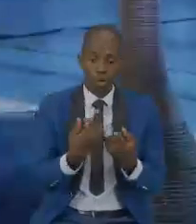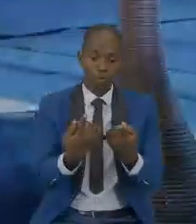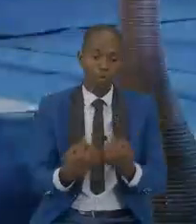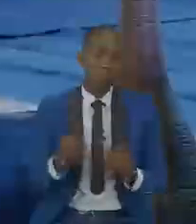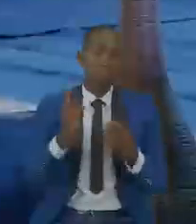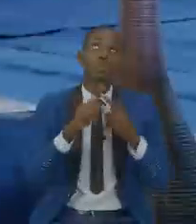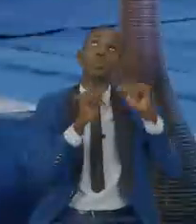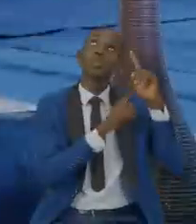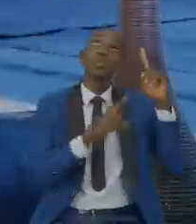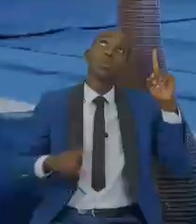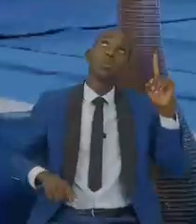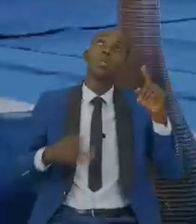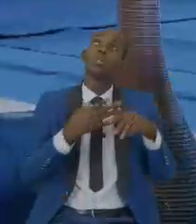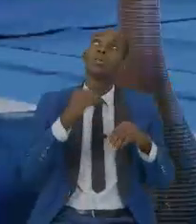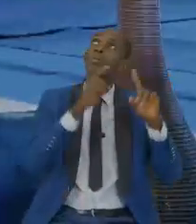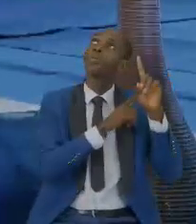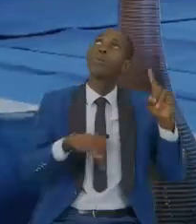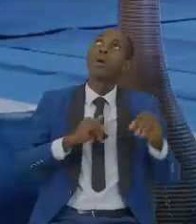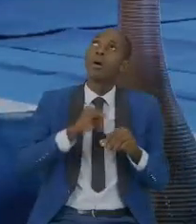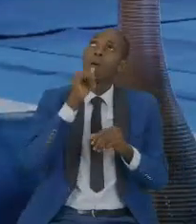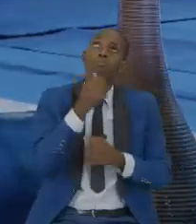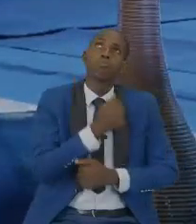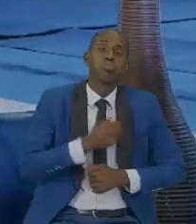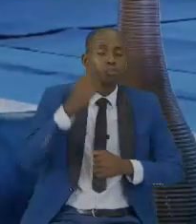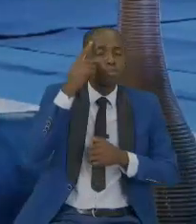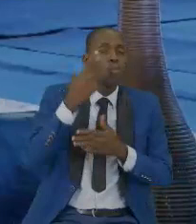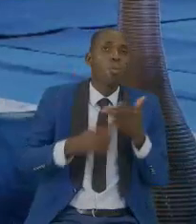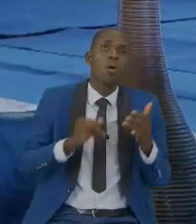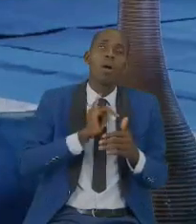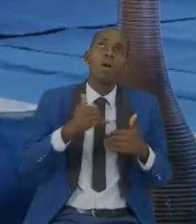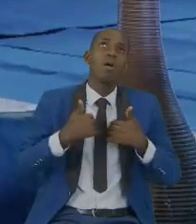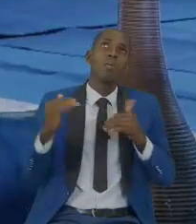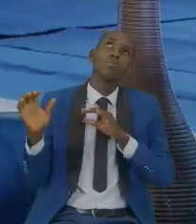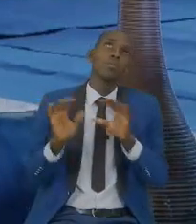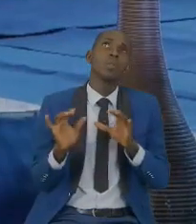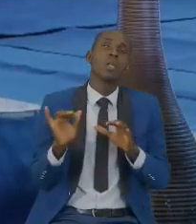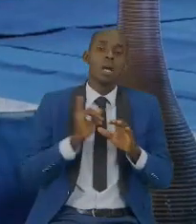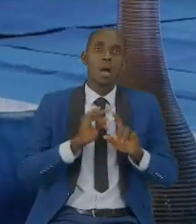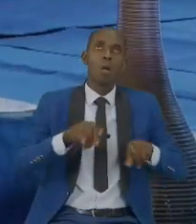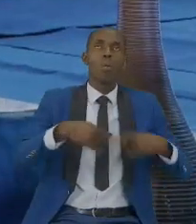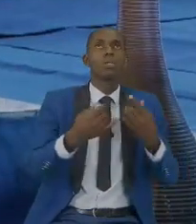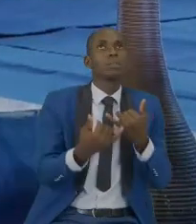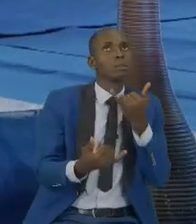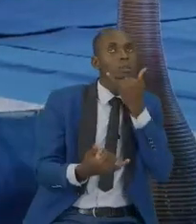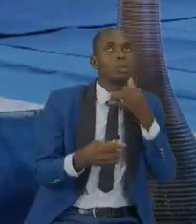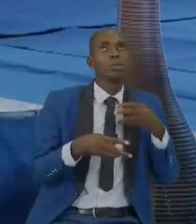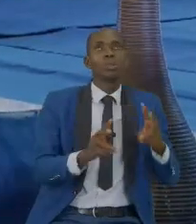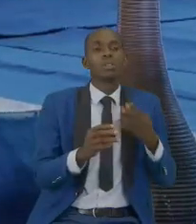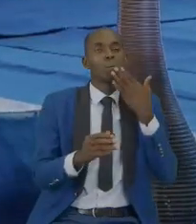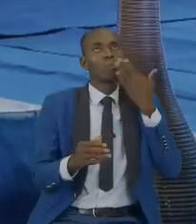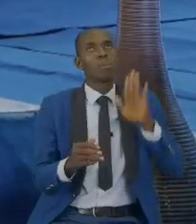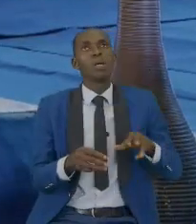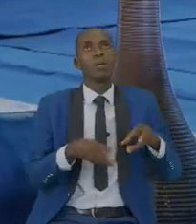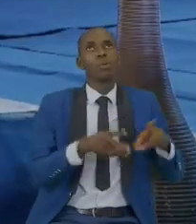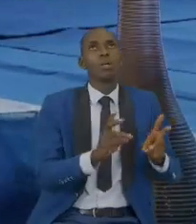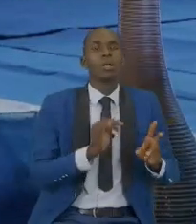you have said, Lord, I'm sorry for what I've done. I went the evil way. I went the wrong way. I went there